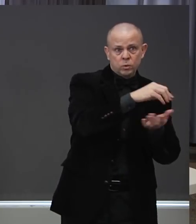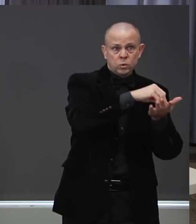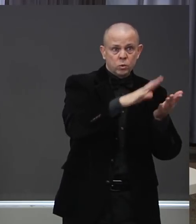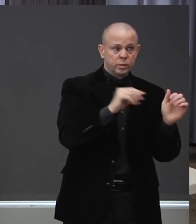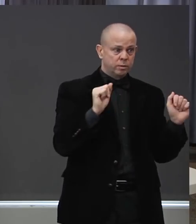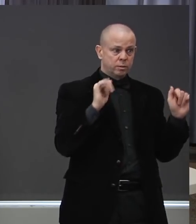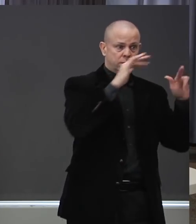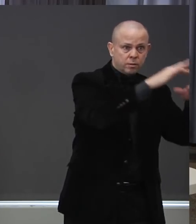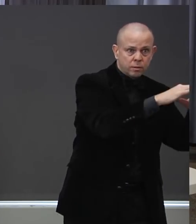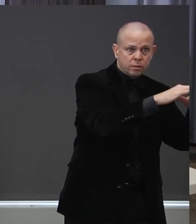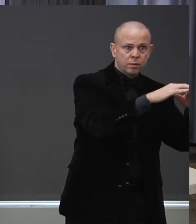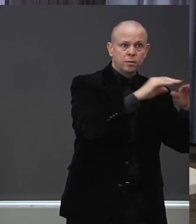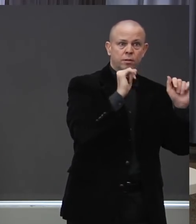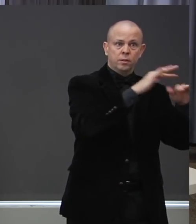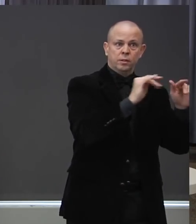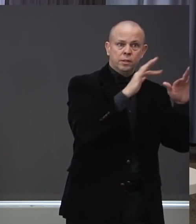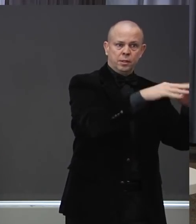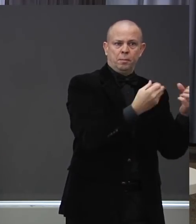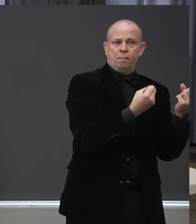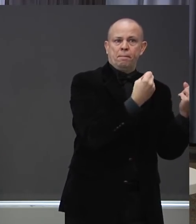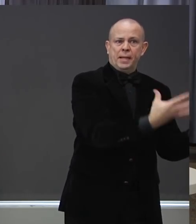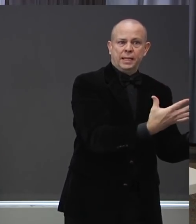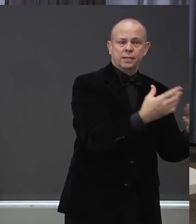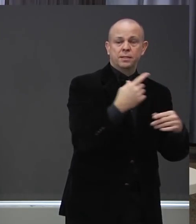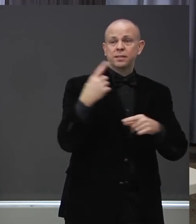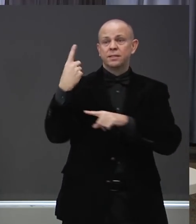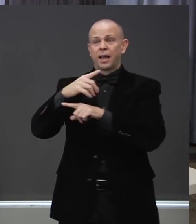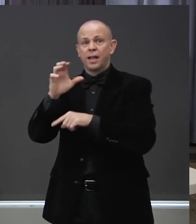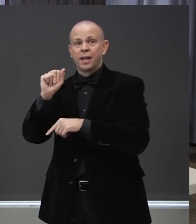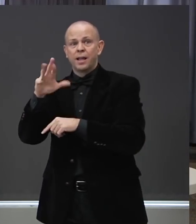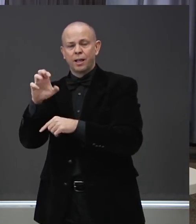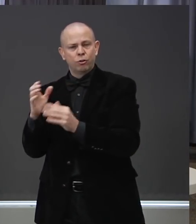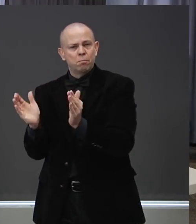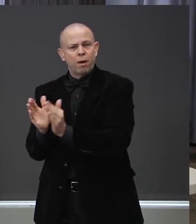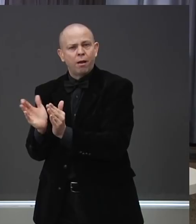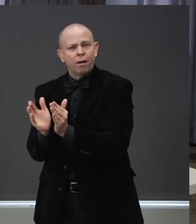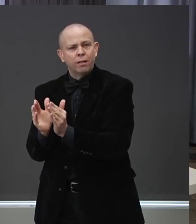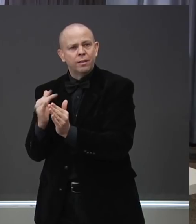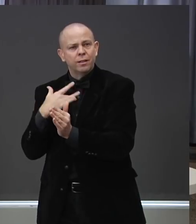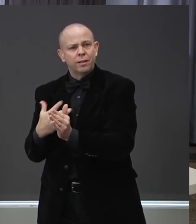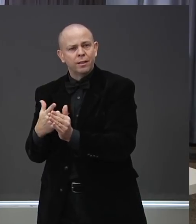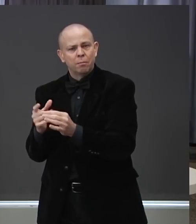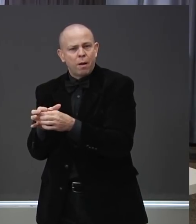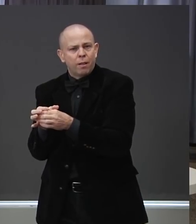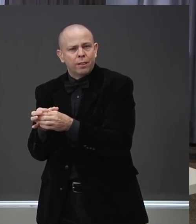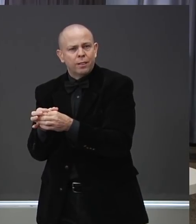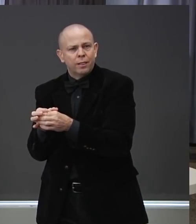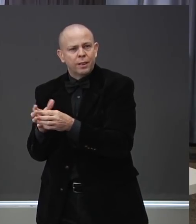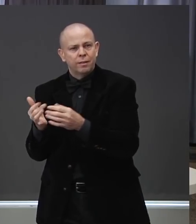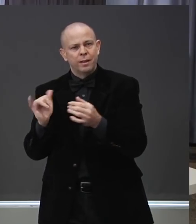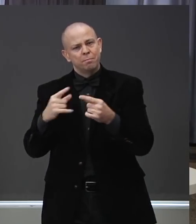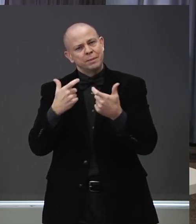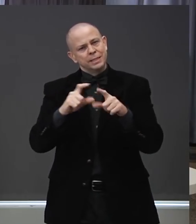school compared to students who would just be in childcare. So those are the main reasons for the differences there.